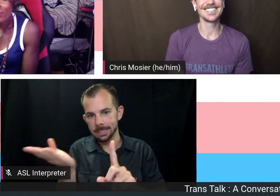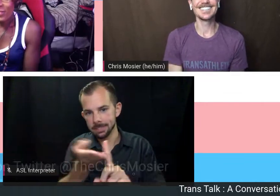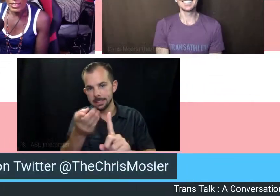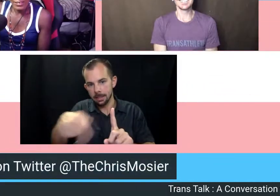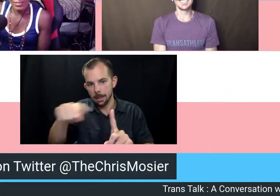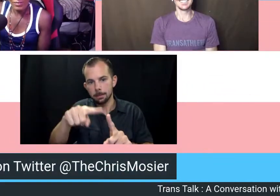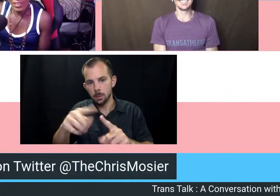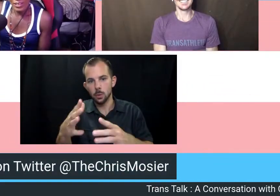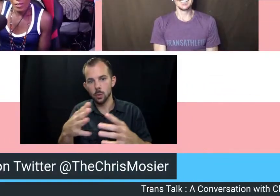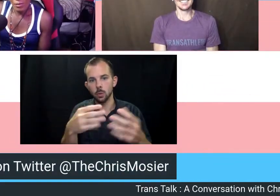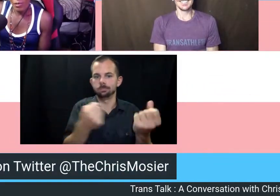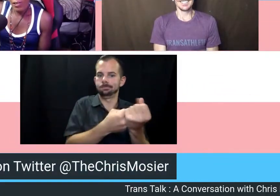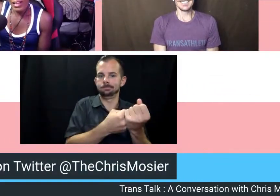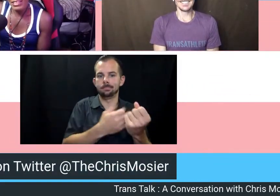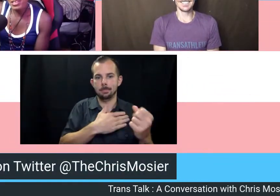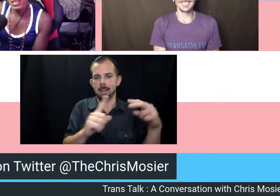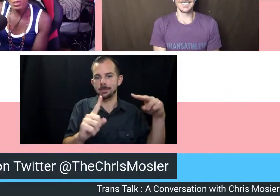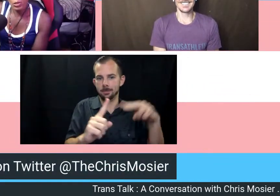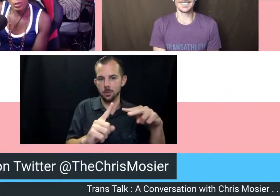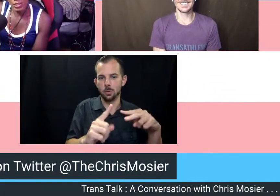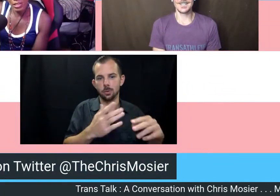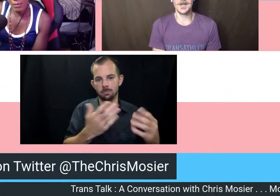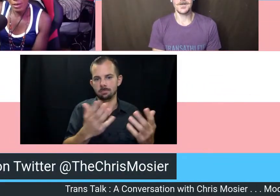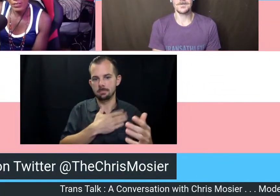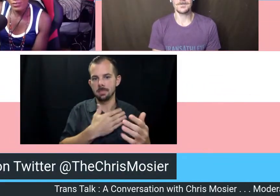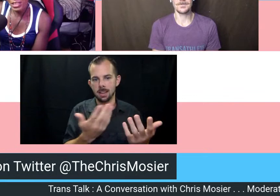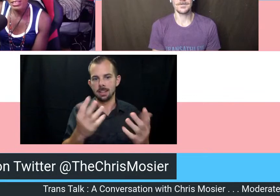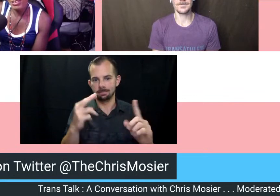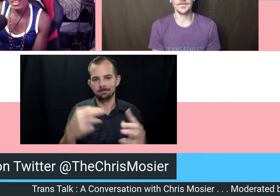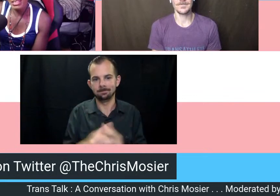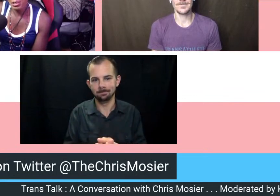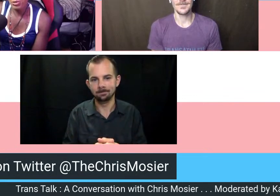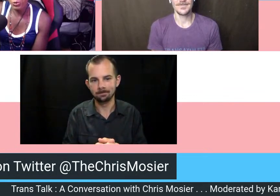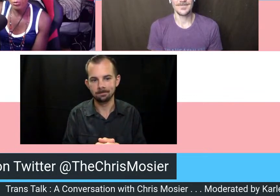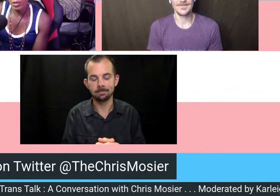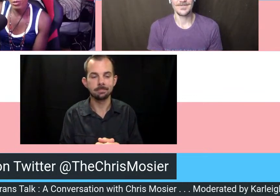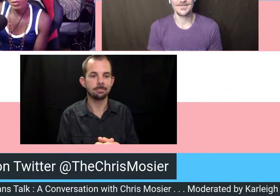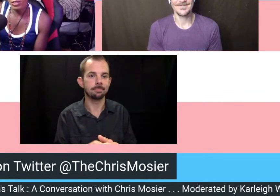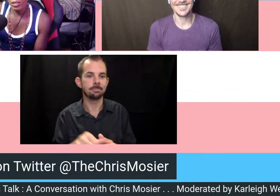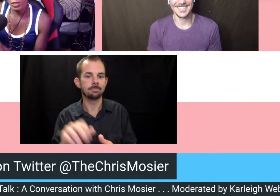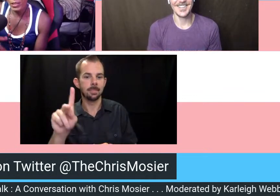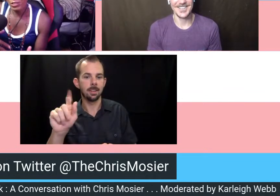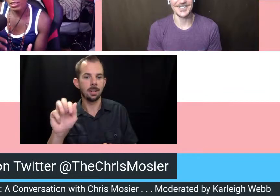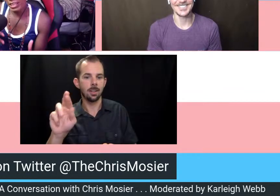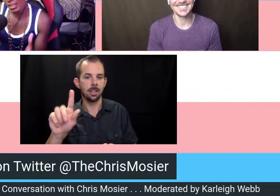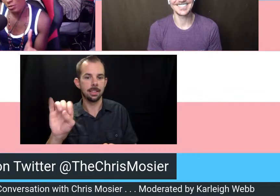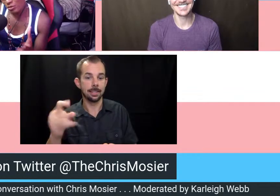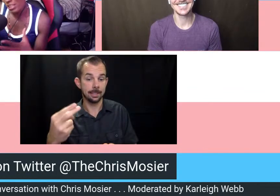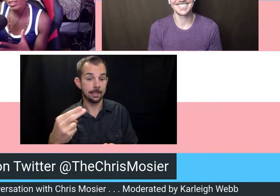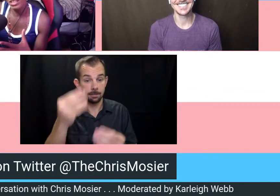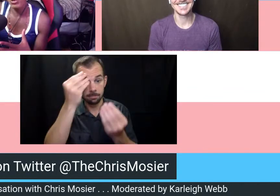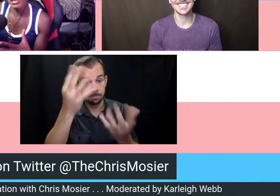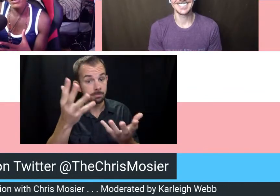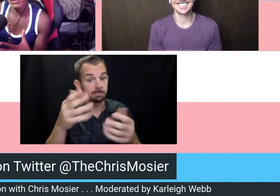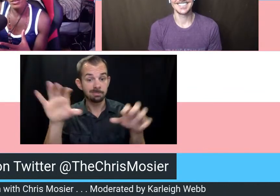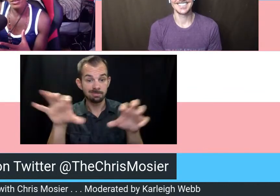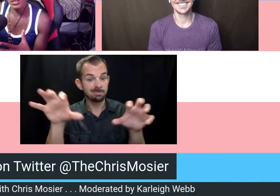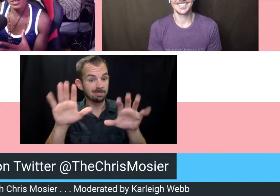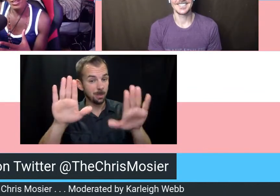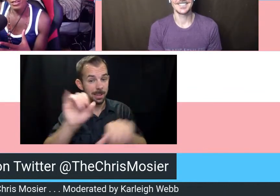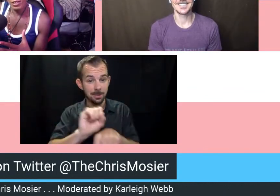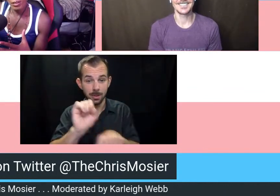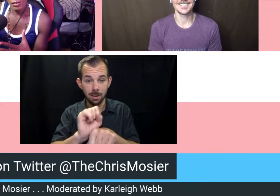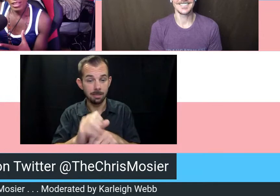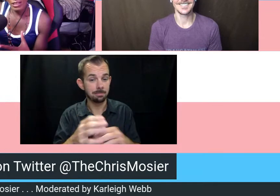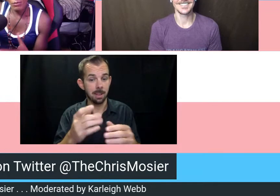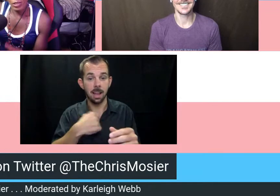guess. Well, I can tell you do a great job of it. I've taken a lot of cues from you, especially in dealing with